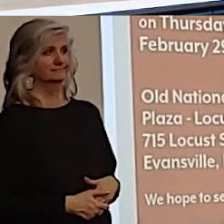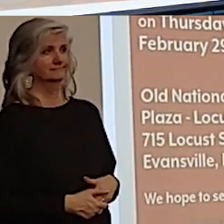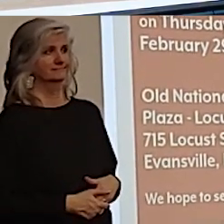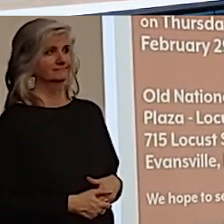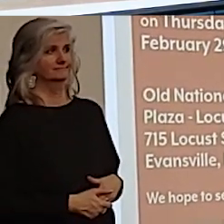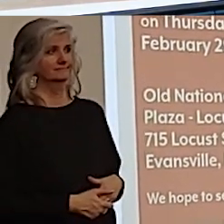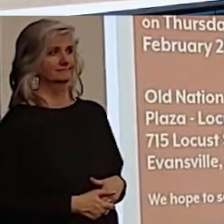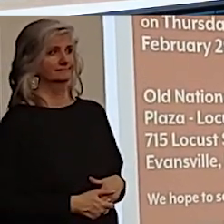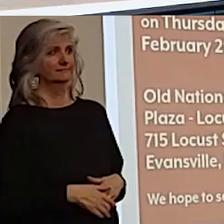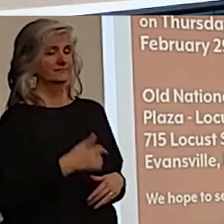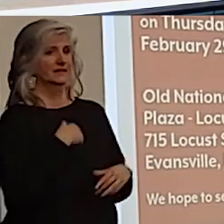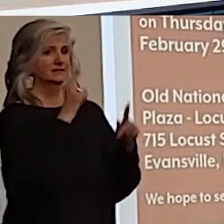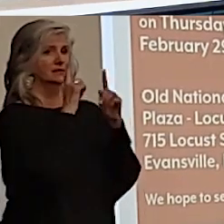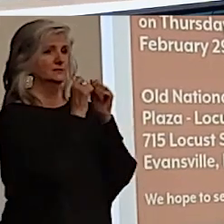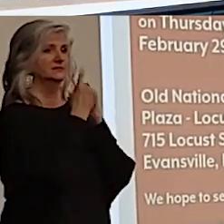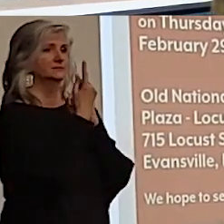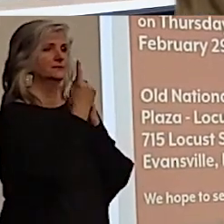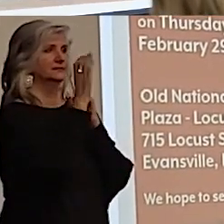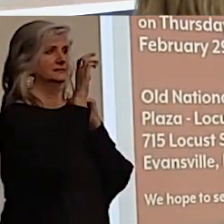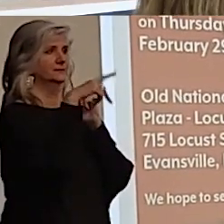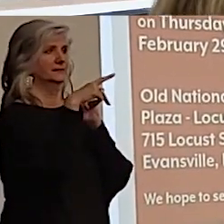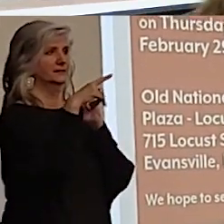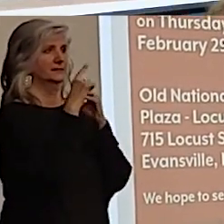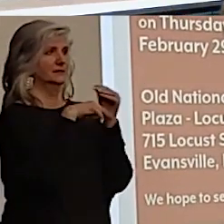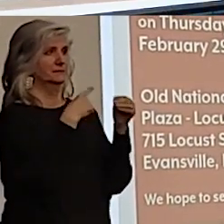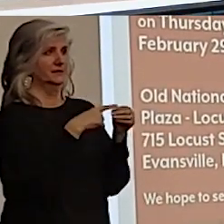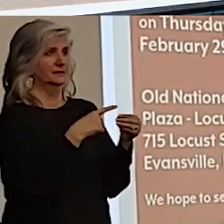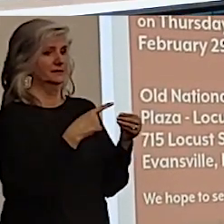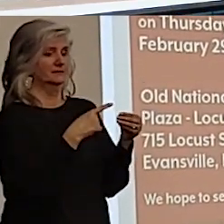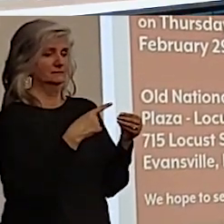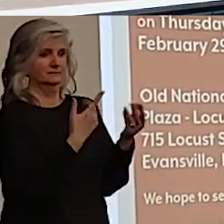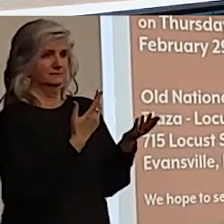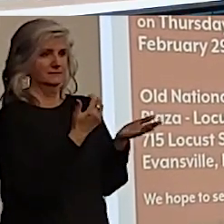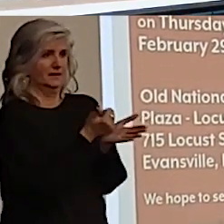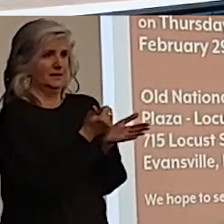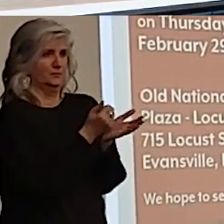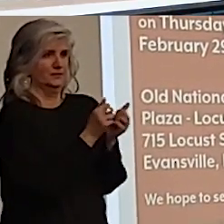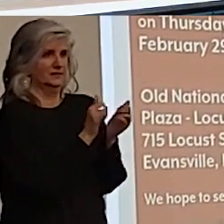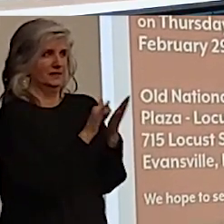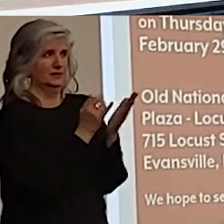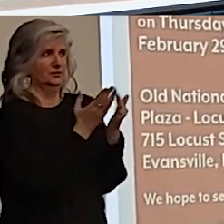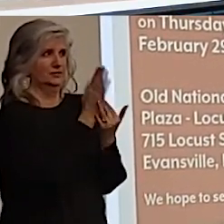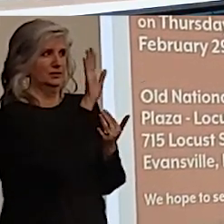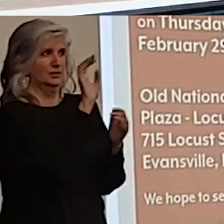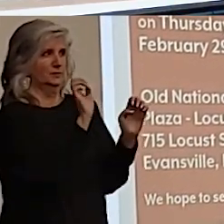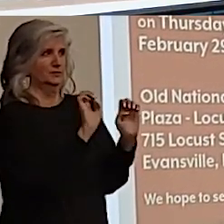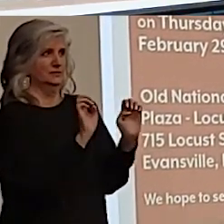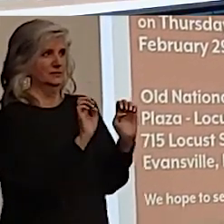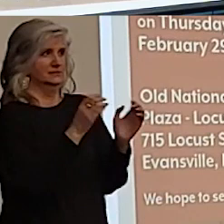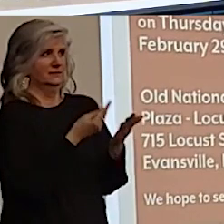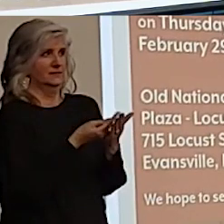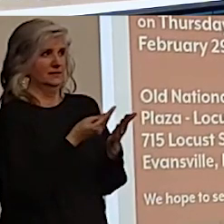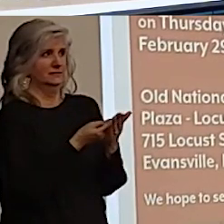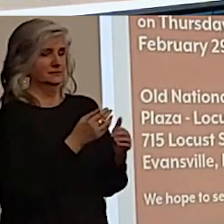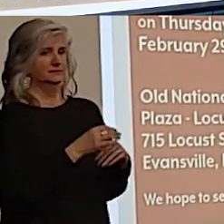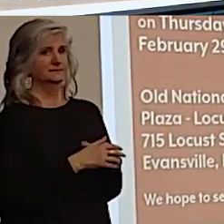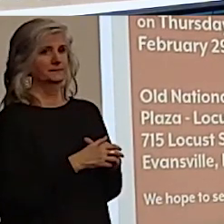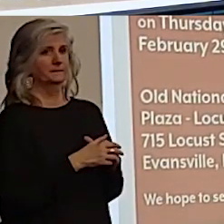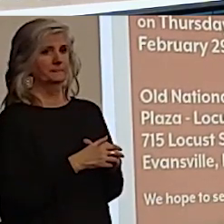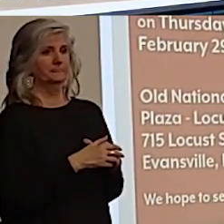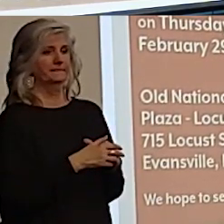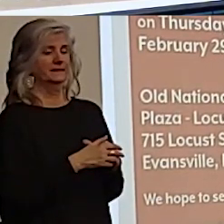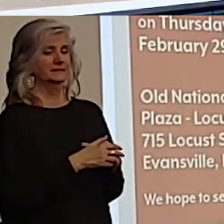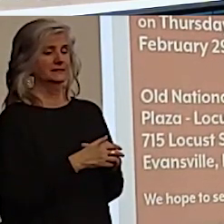I talked with someone at CenterPoint about help with that through their emergency fund. I